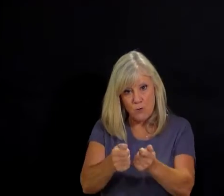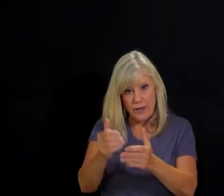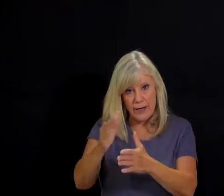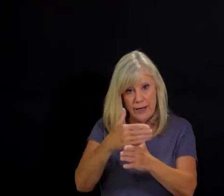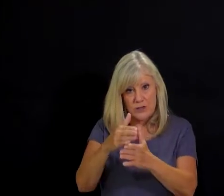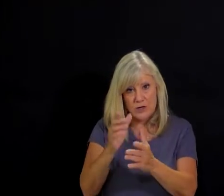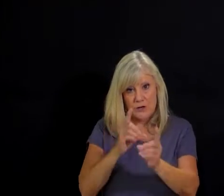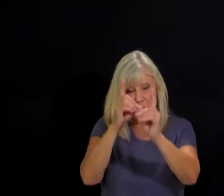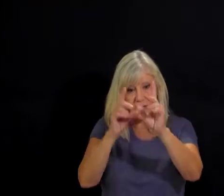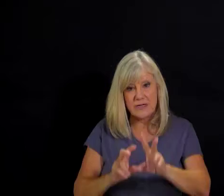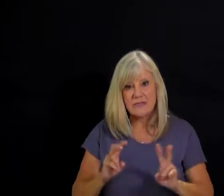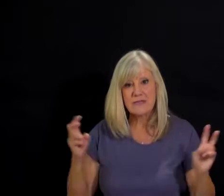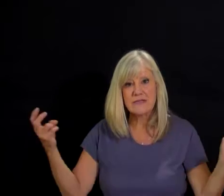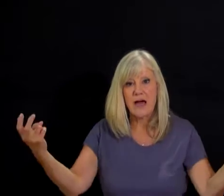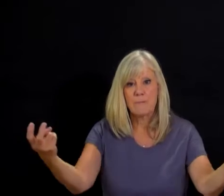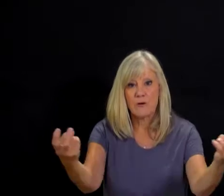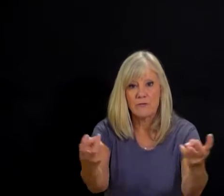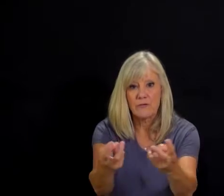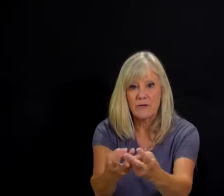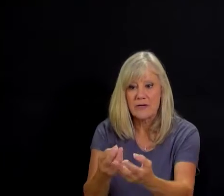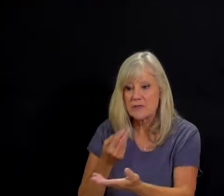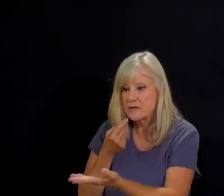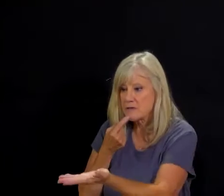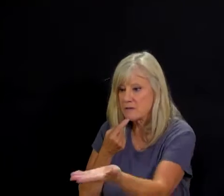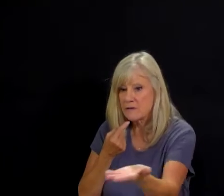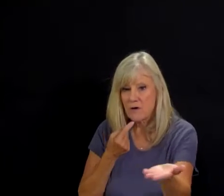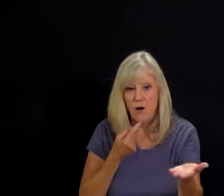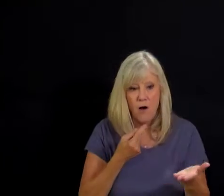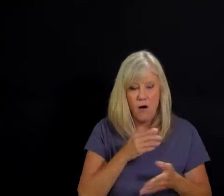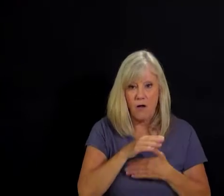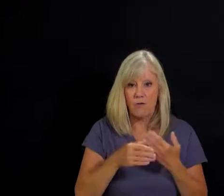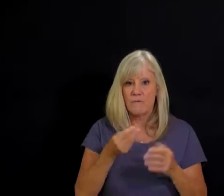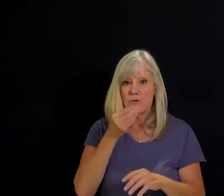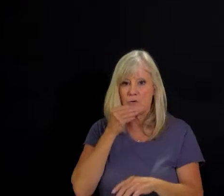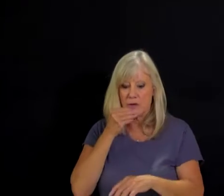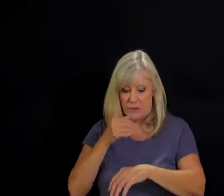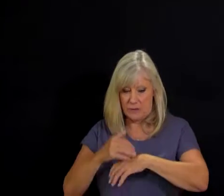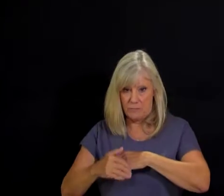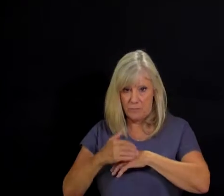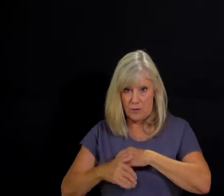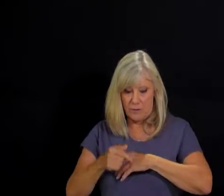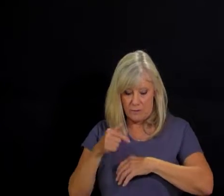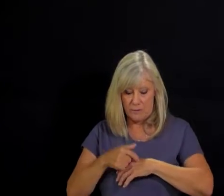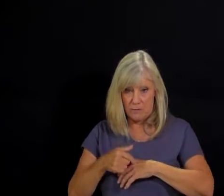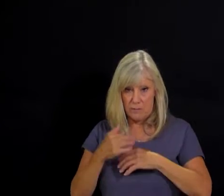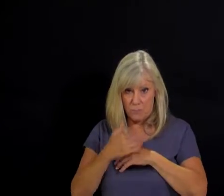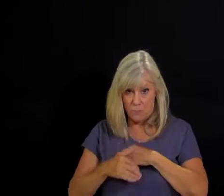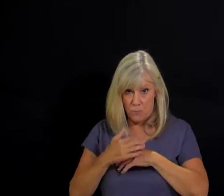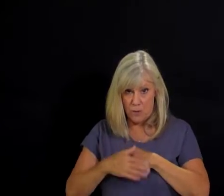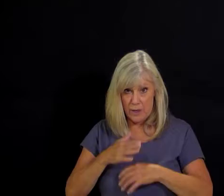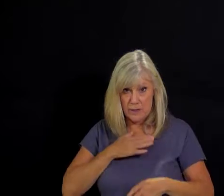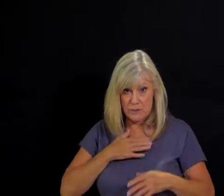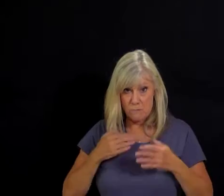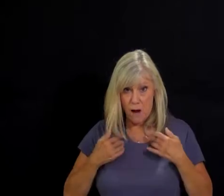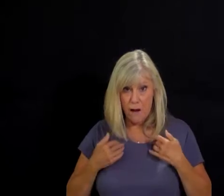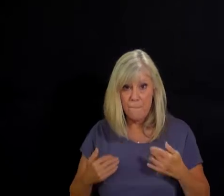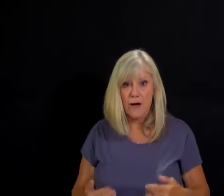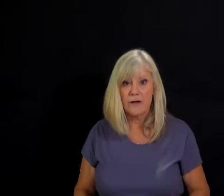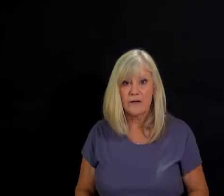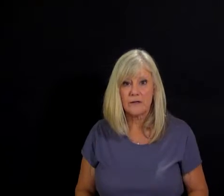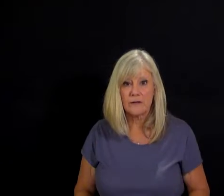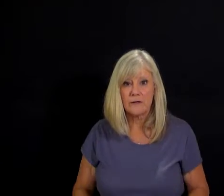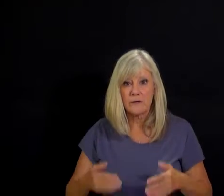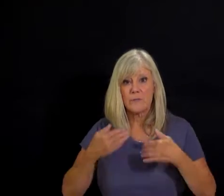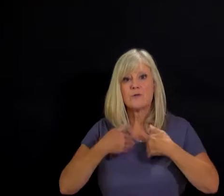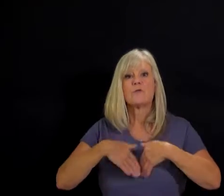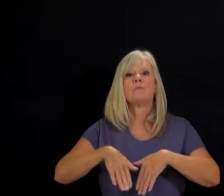saying, "Take this, all of you, and eat of it, for this is my body, which